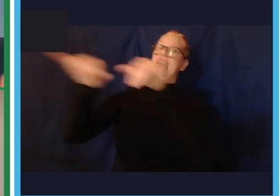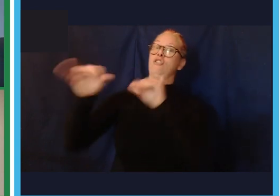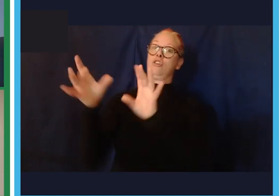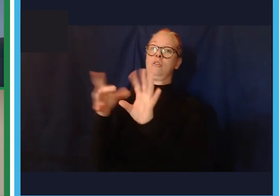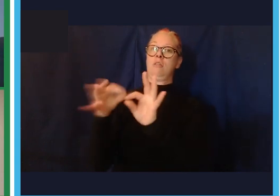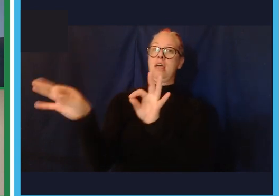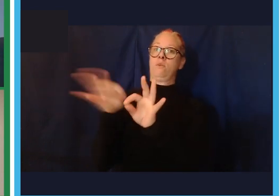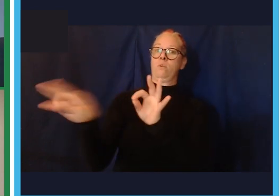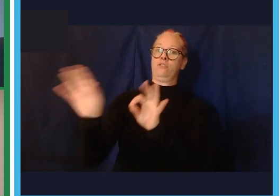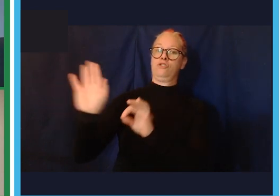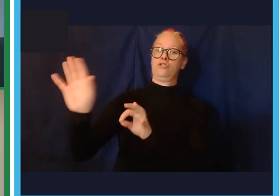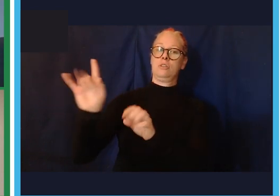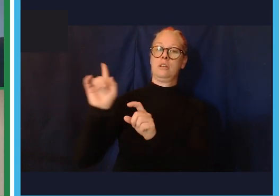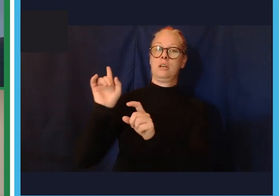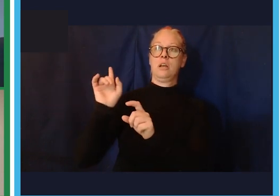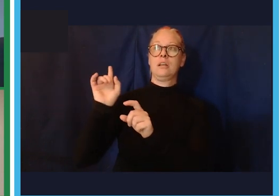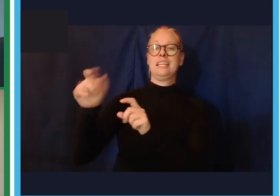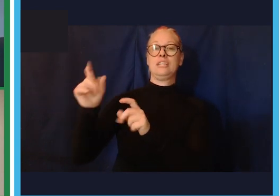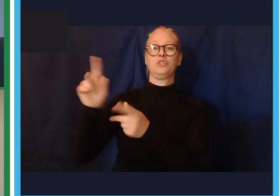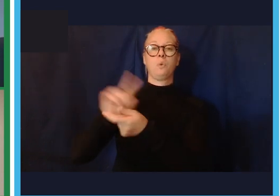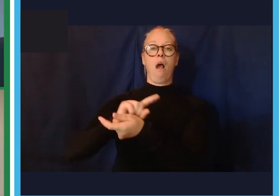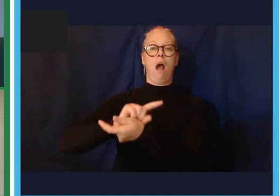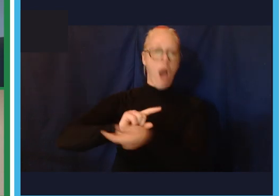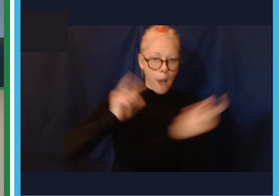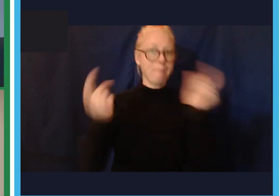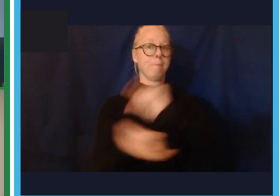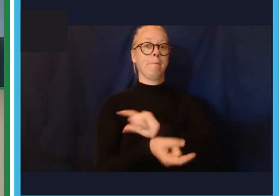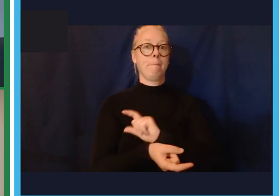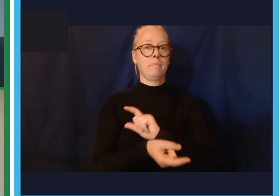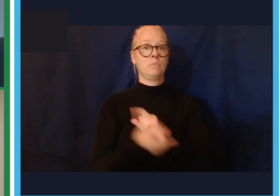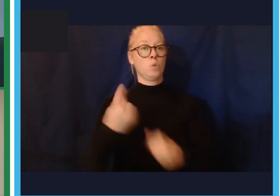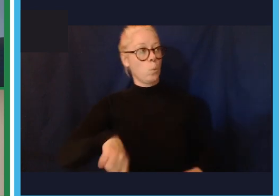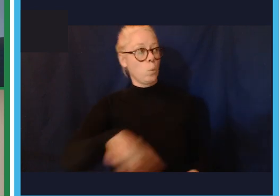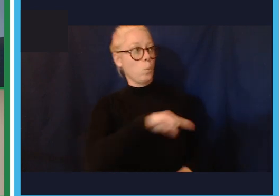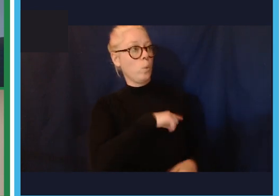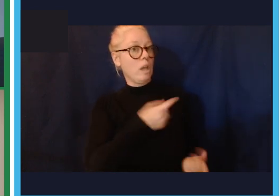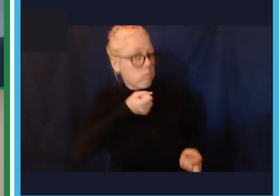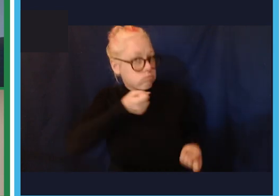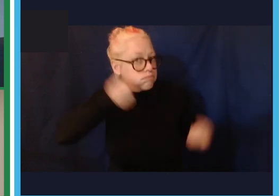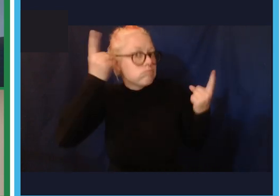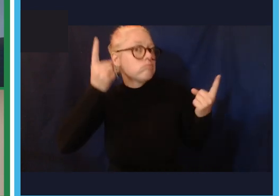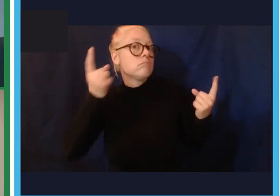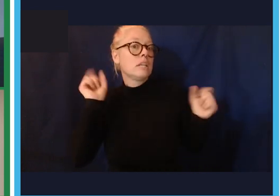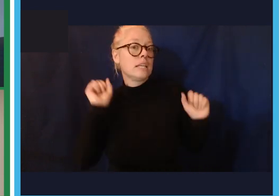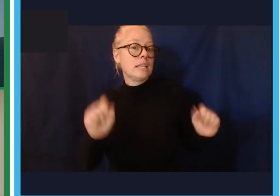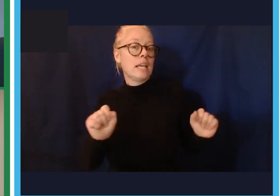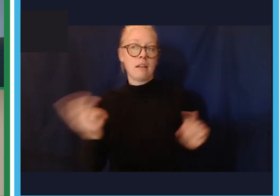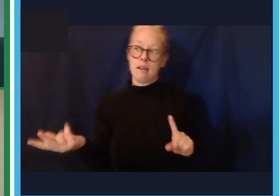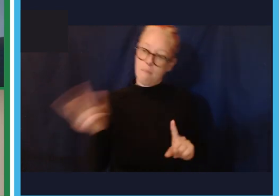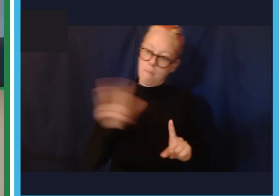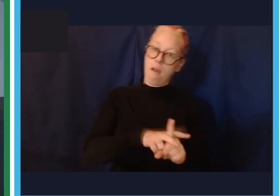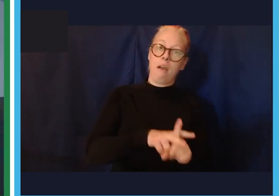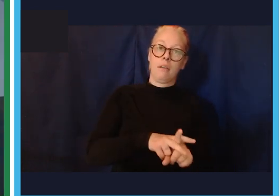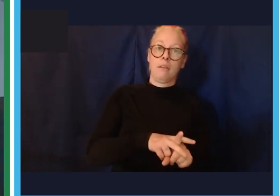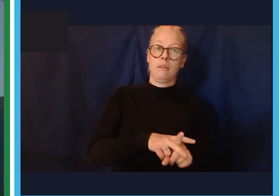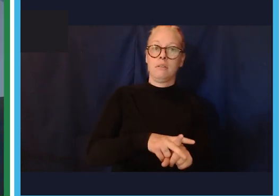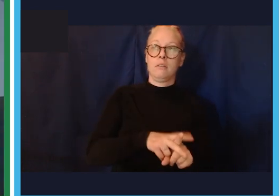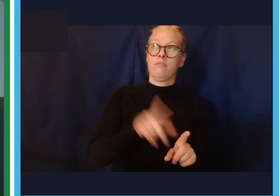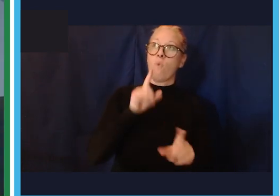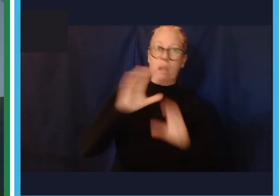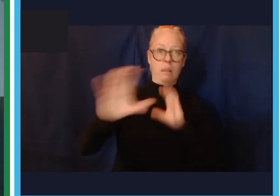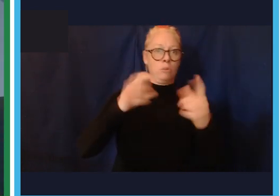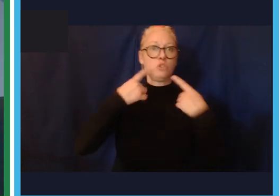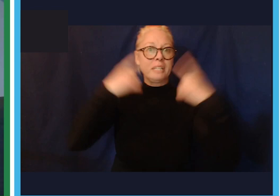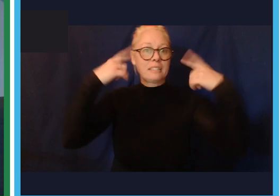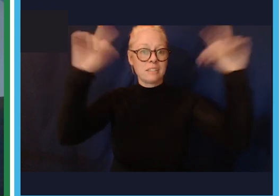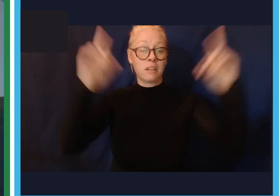So communication's huge. It's absolutely huge. And so I can then step in